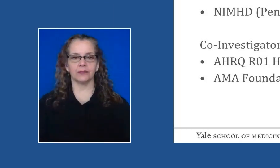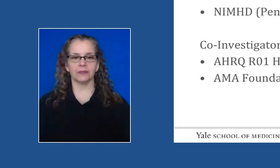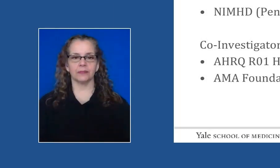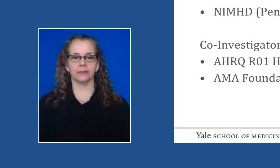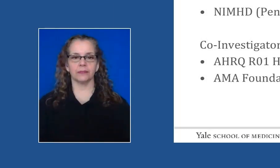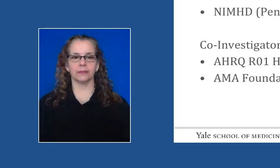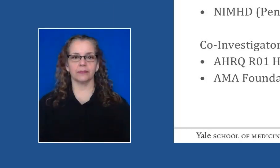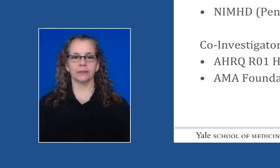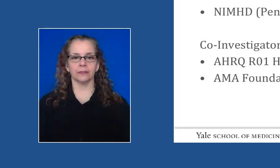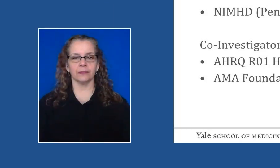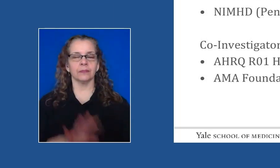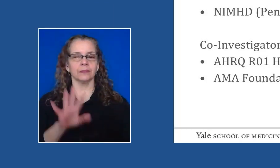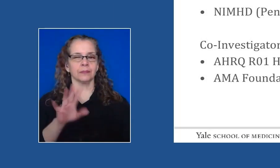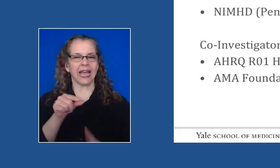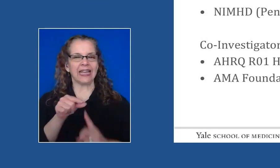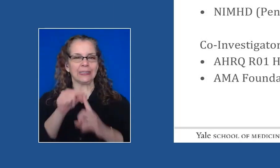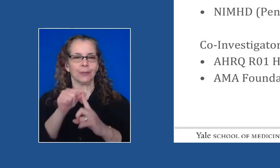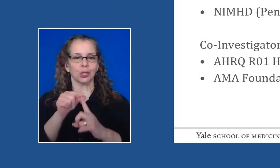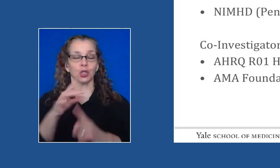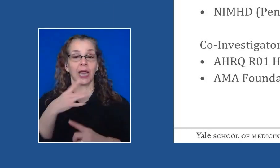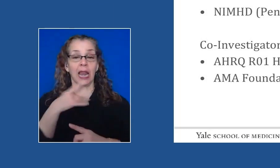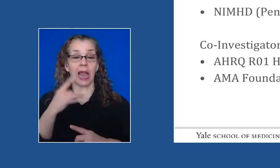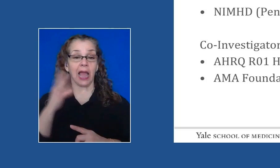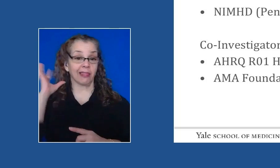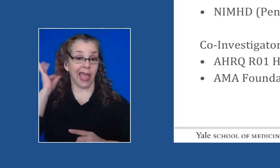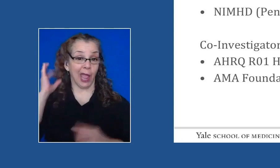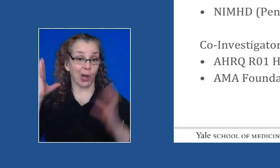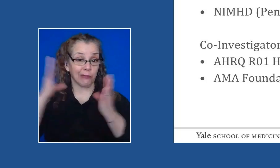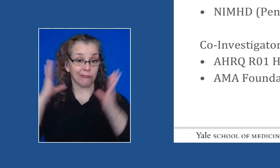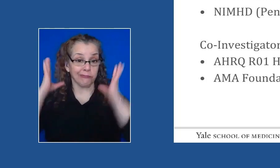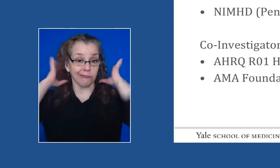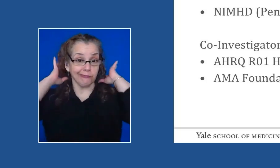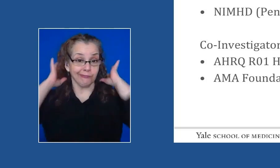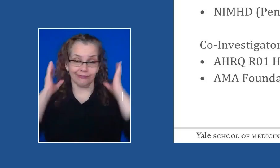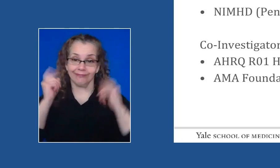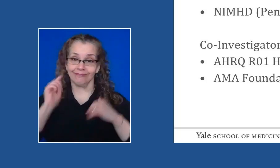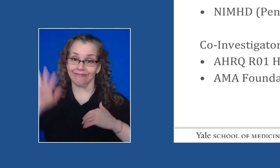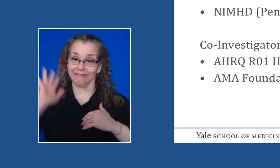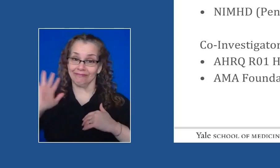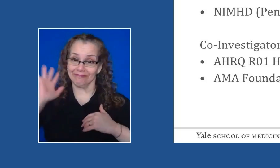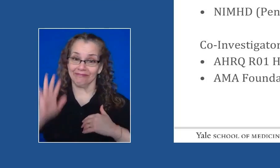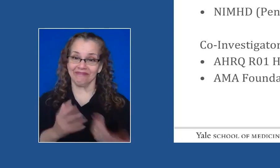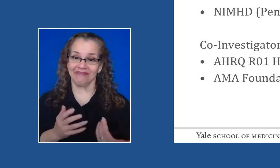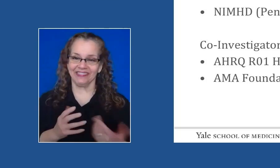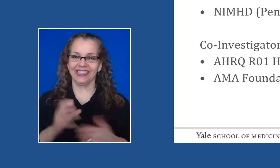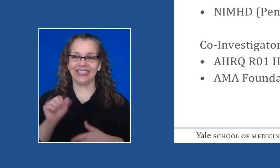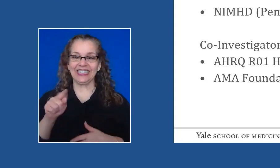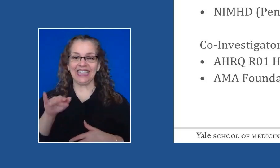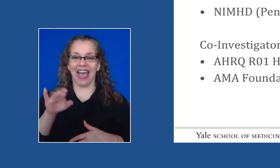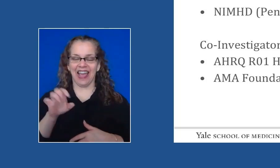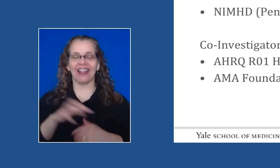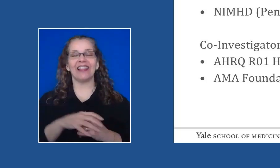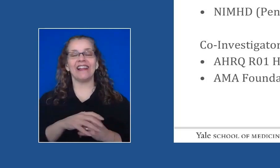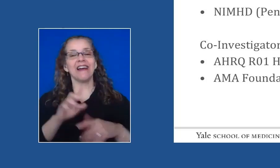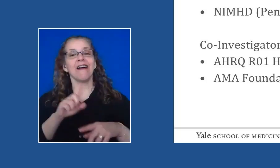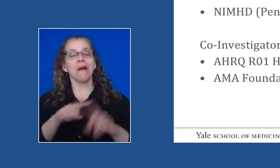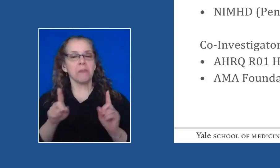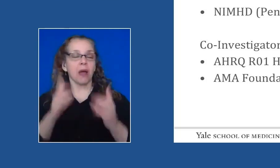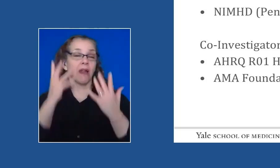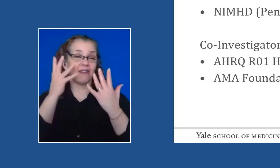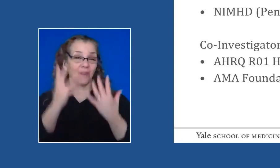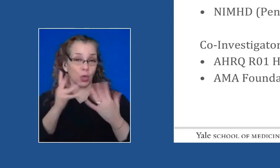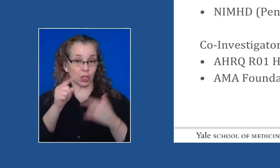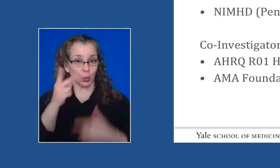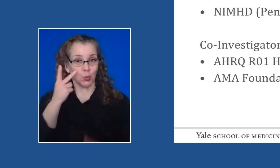I especially like the mullet on some of the staff members' hair. But unfortunately, as you can see, this video really